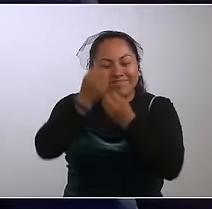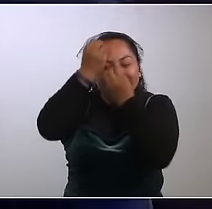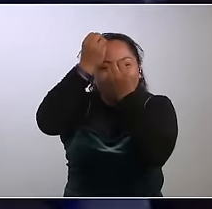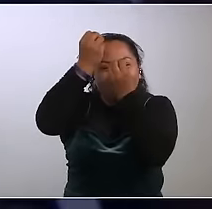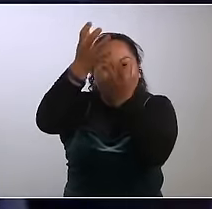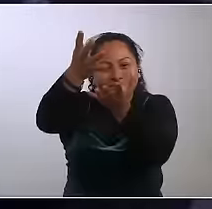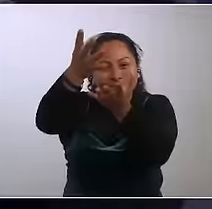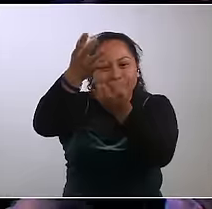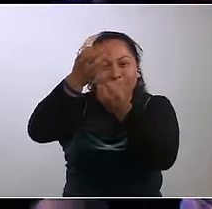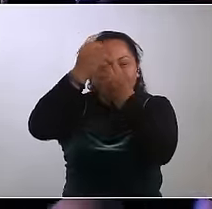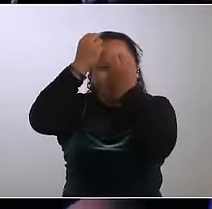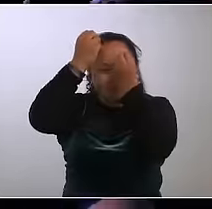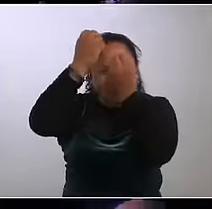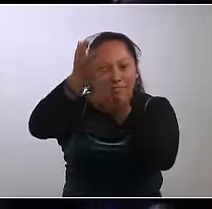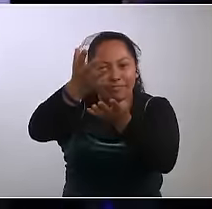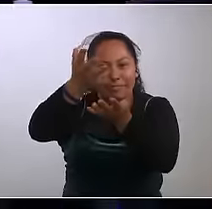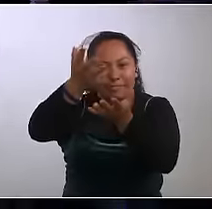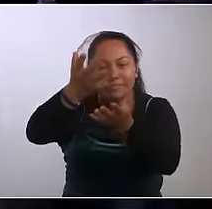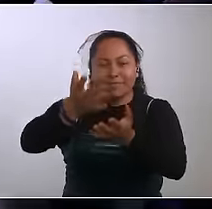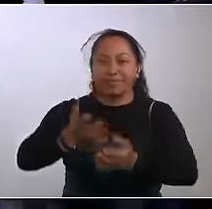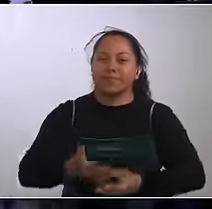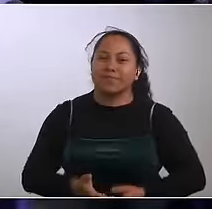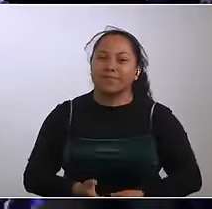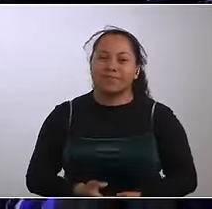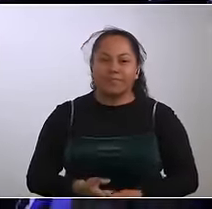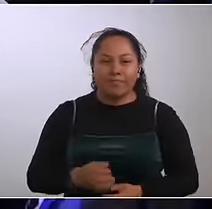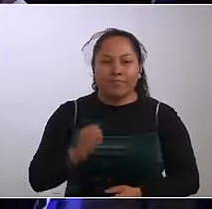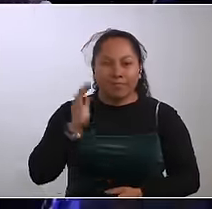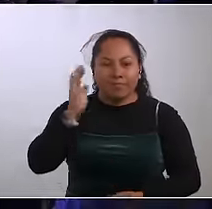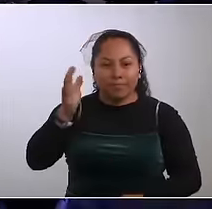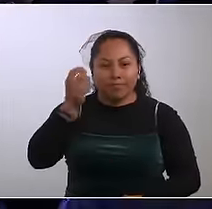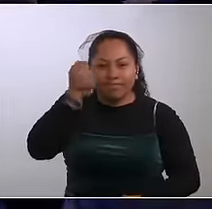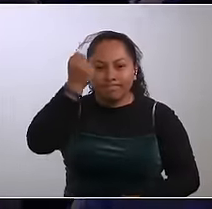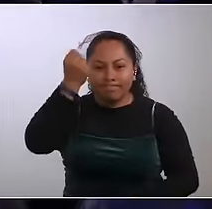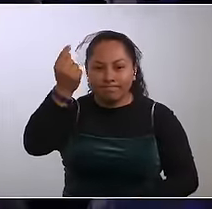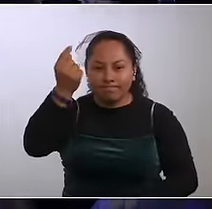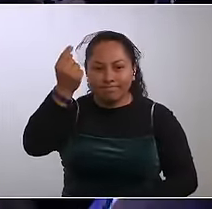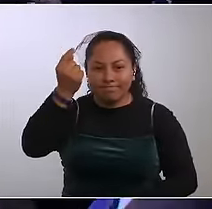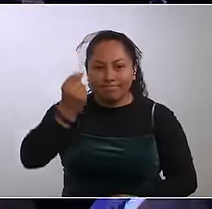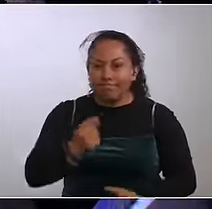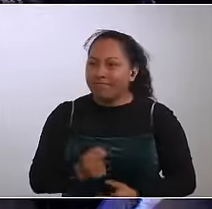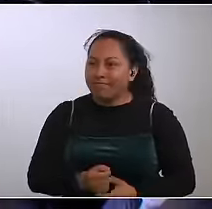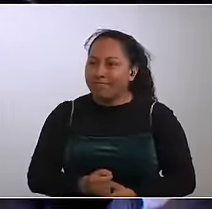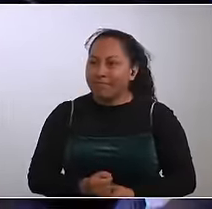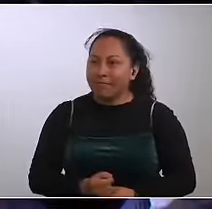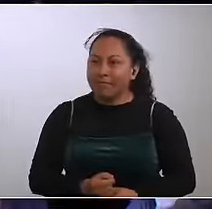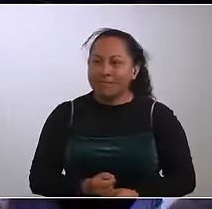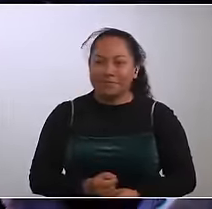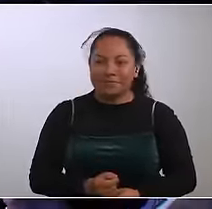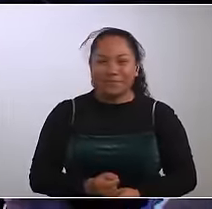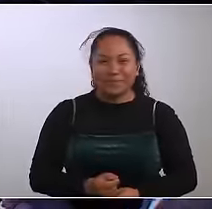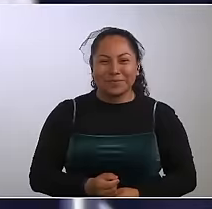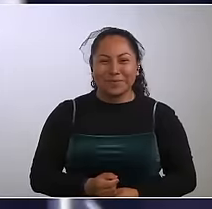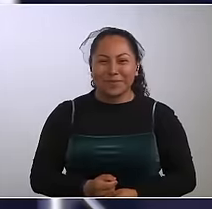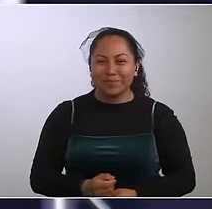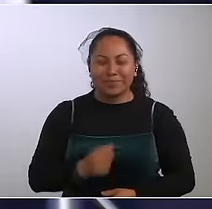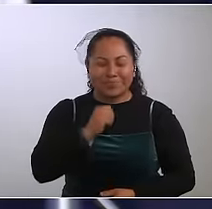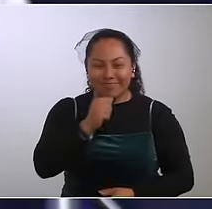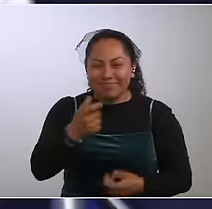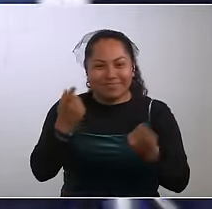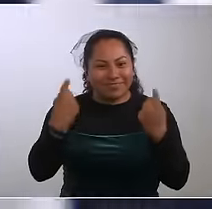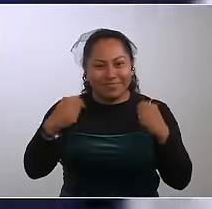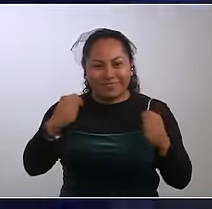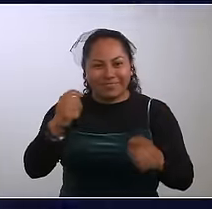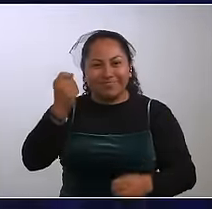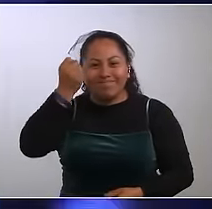instructions. De acuerdo a la instrucción. Obey and you'll understand. Obedezca y entenderá. Don't try to understand to obey. No trate de entender